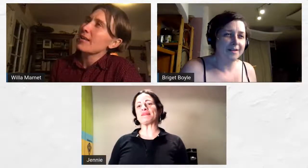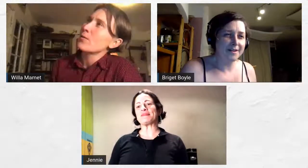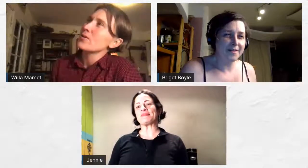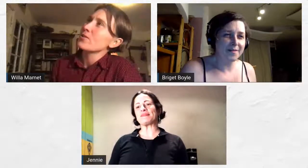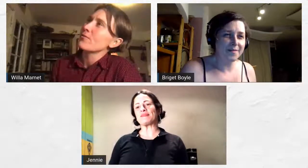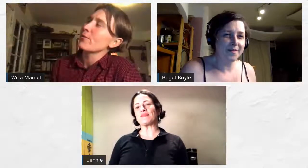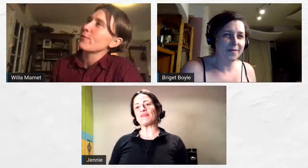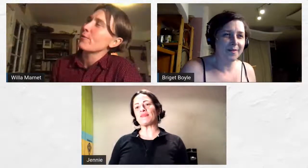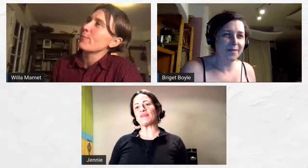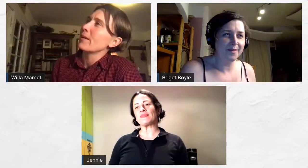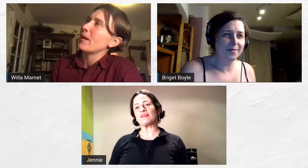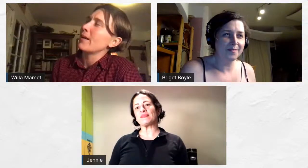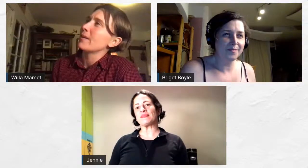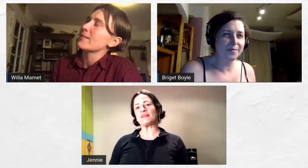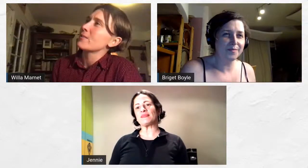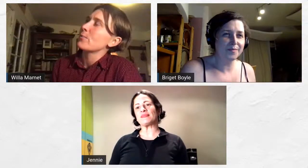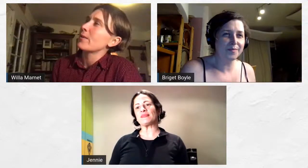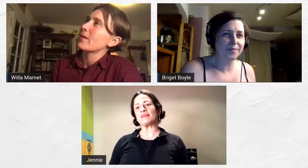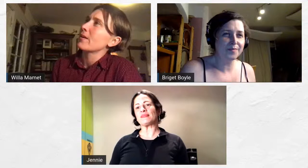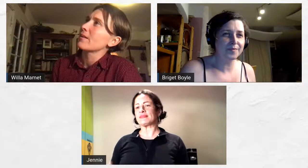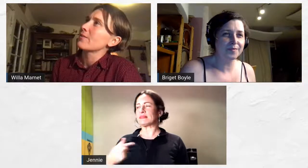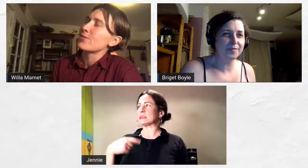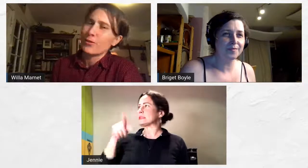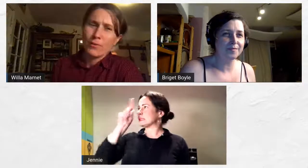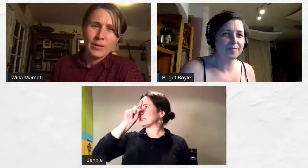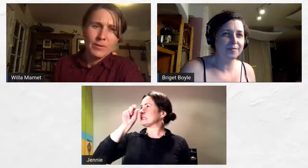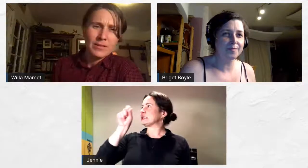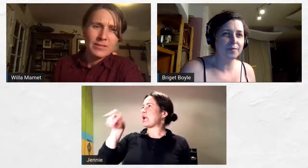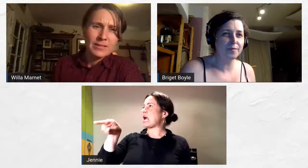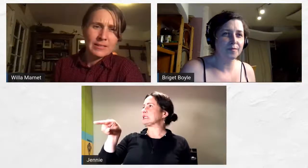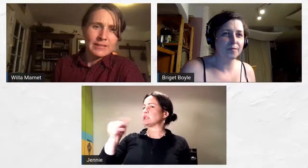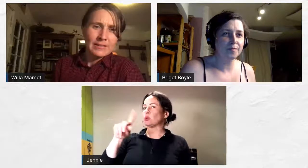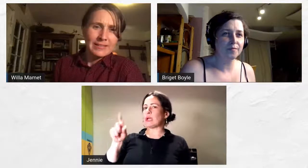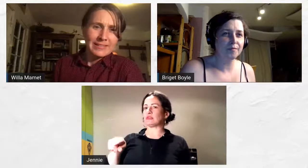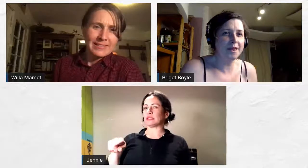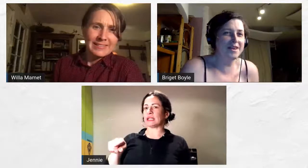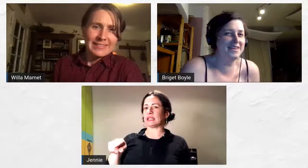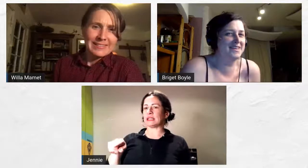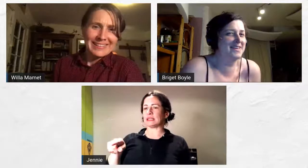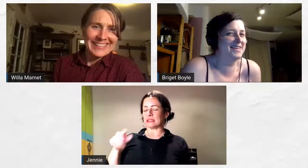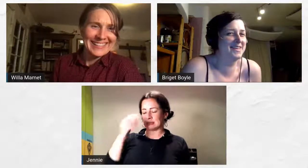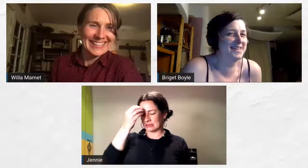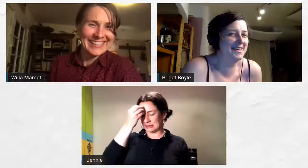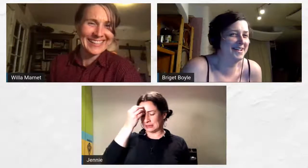I just had a question for you, B, and it disappeared. Do you know what it was?